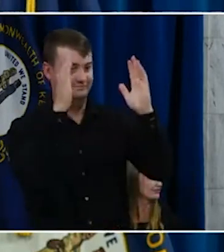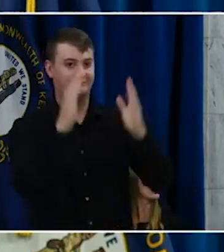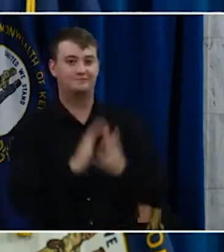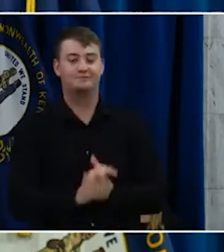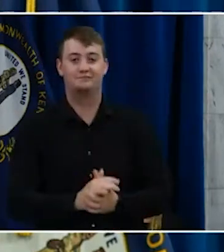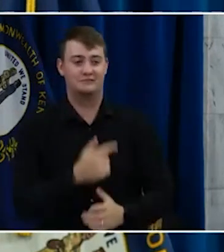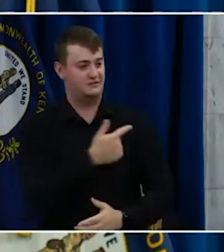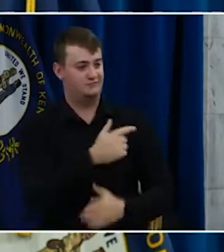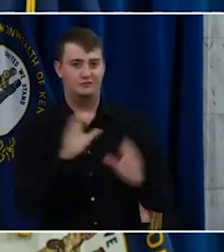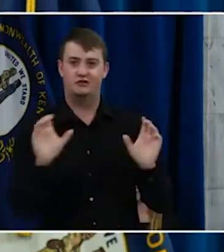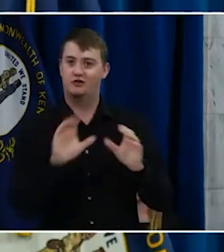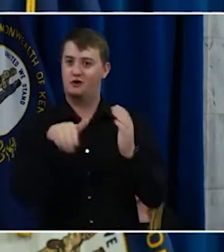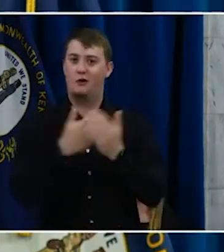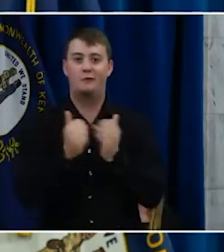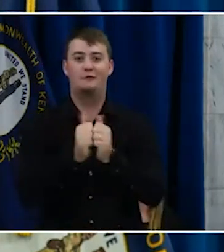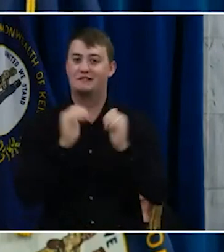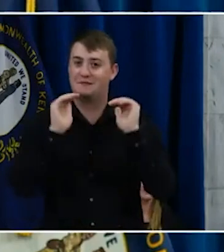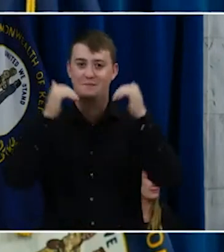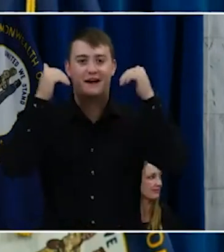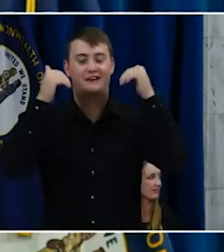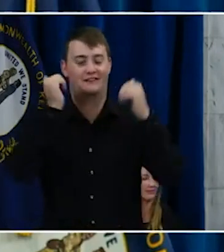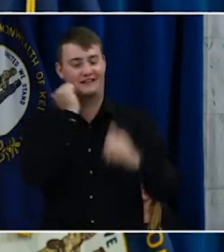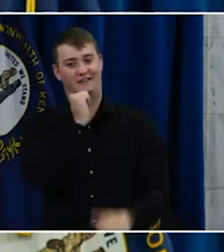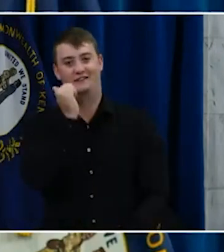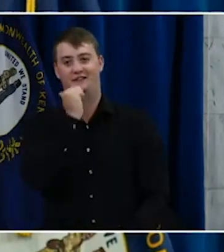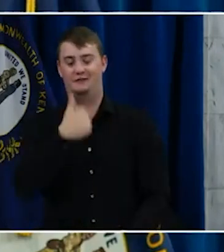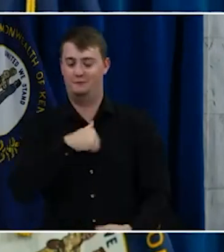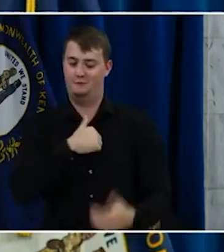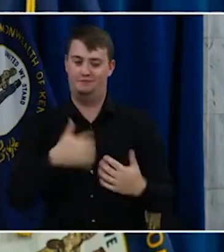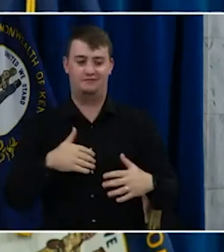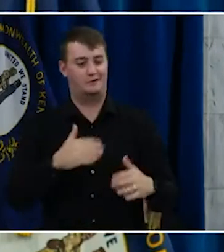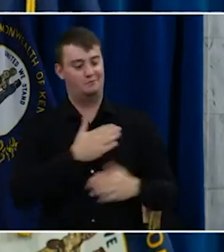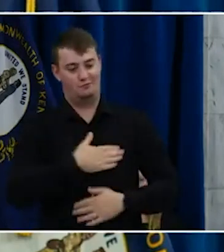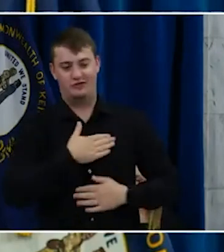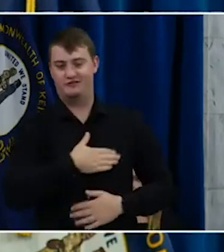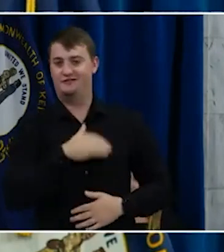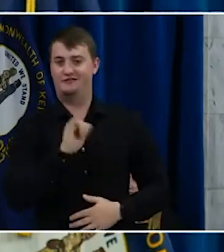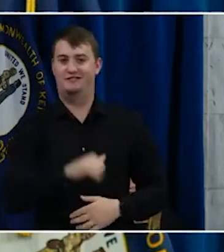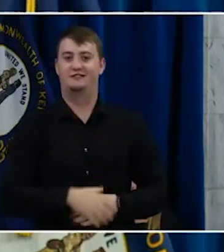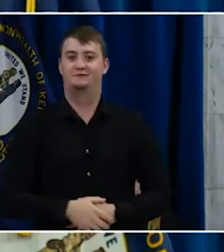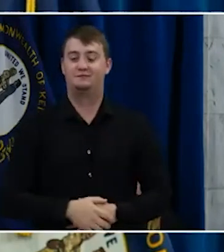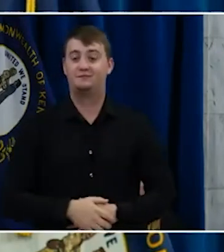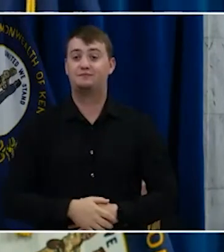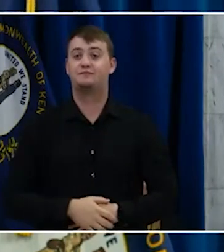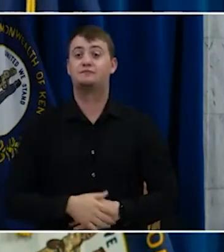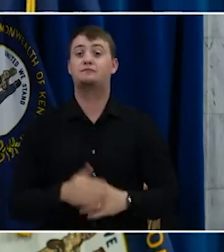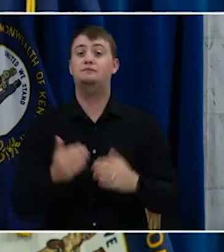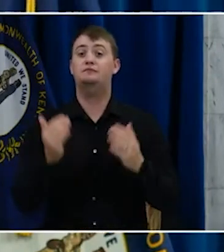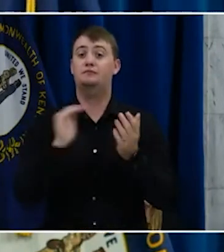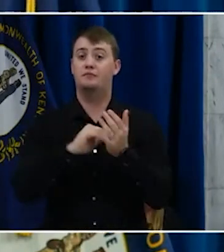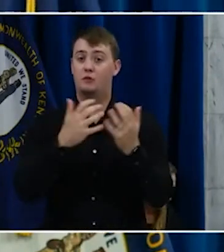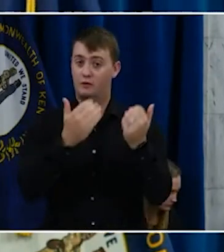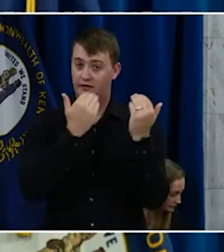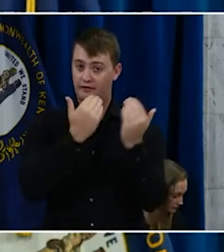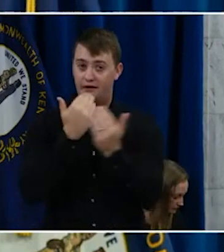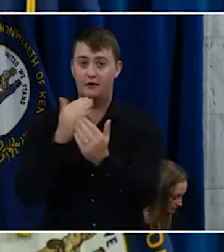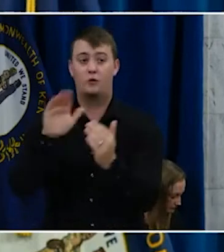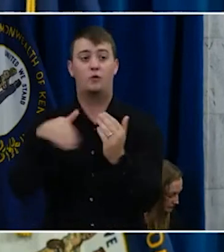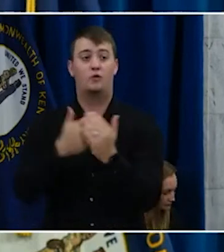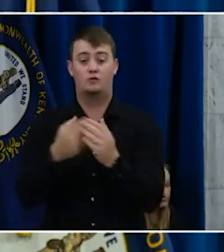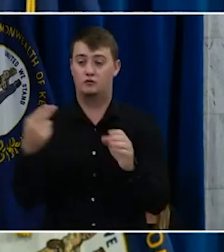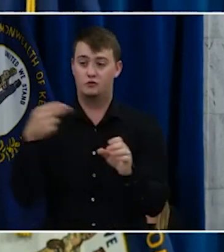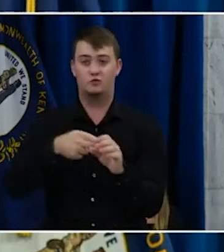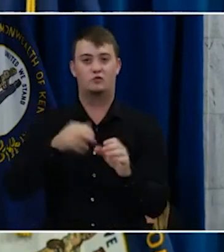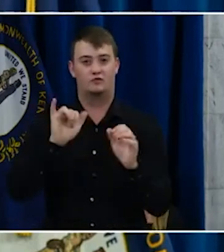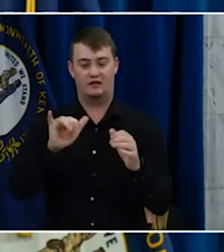And she does it all with a smile every single day, so we appreciate that so much. Also, again, we want to thank all of you for joining us on